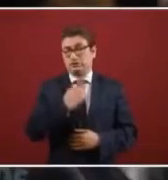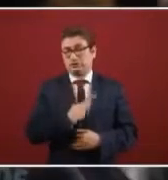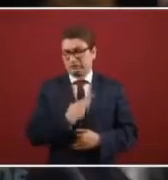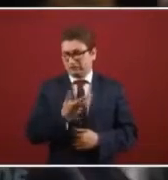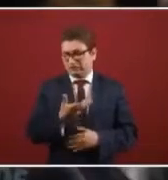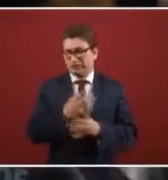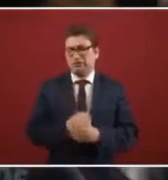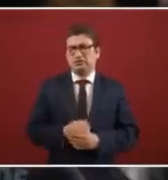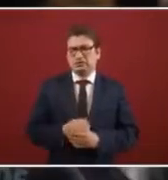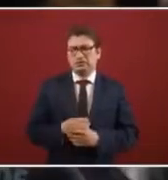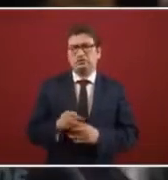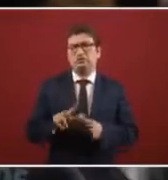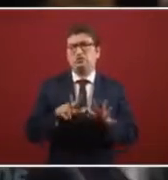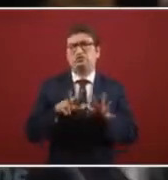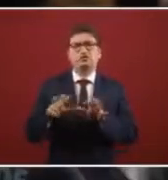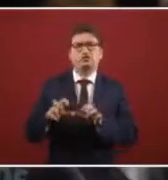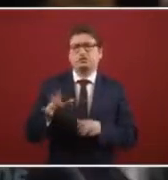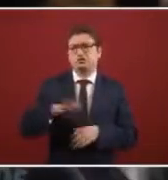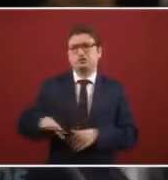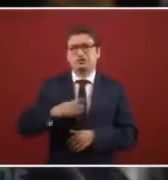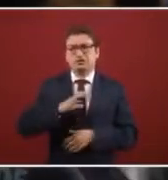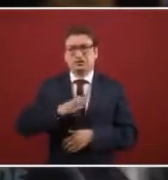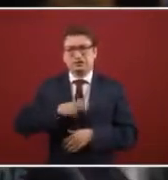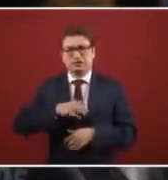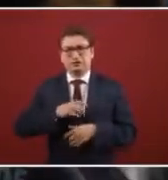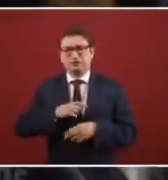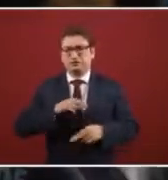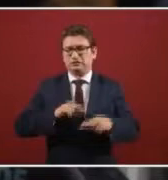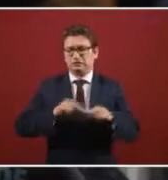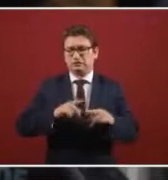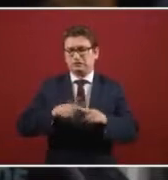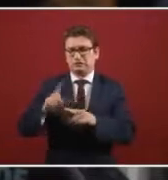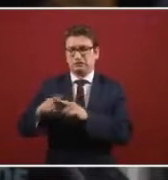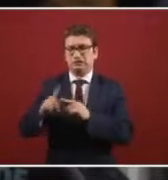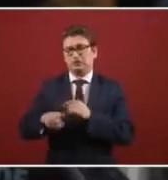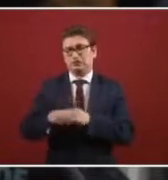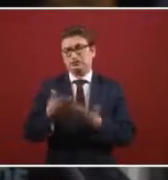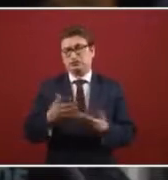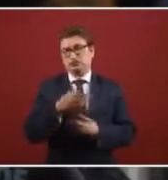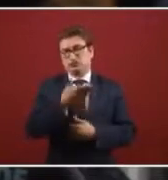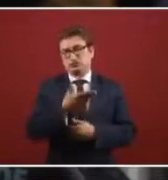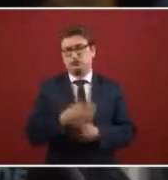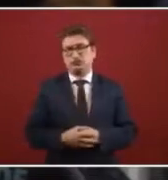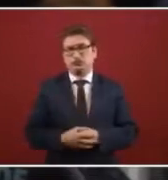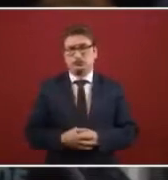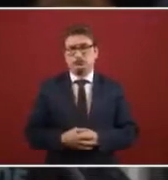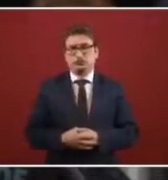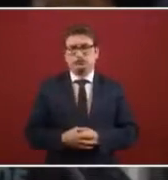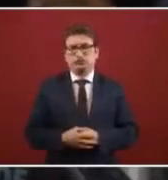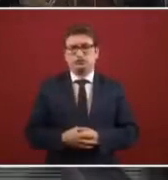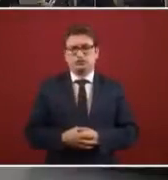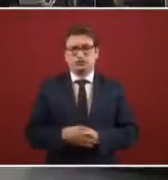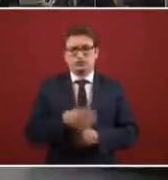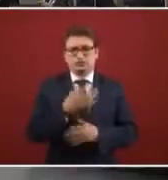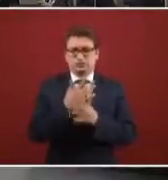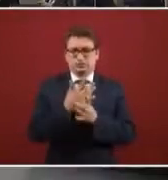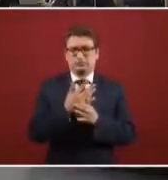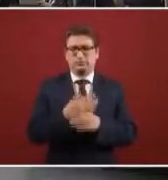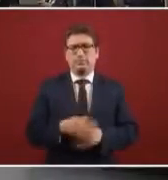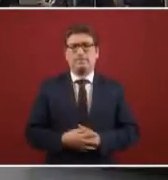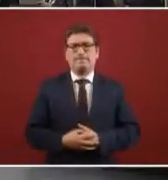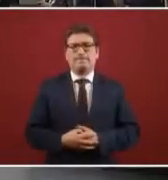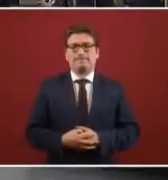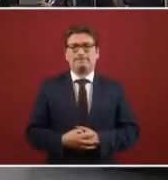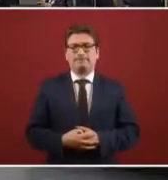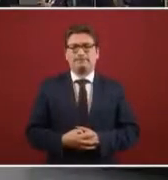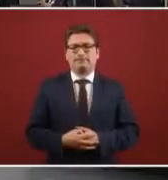that más de there 800 exist casos de 800 cáncer en cases quinto grado. of cancer Y usted también, in different pues, grades. habla de que And you speak